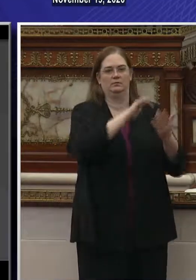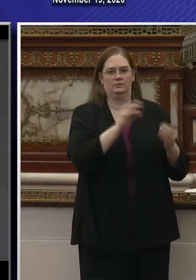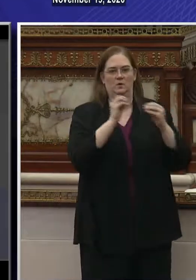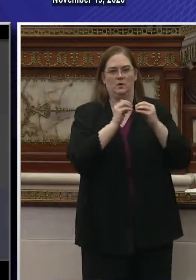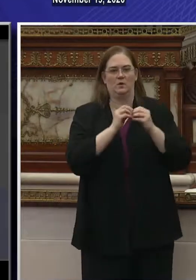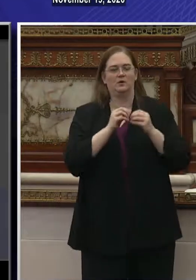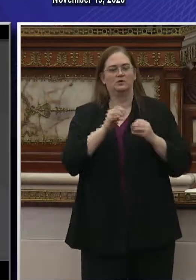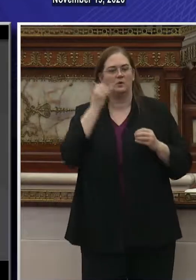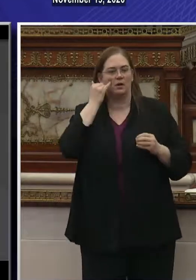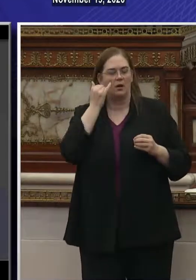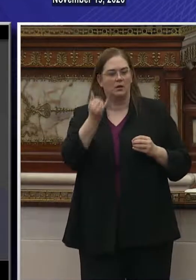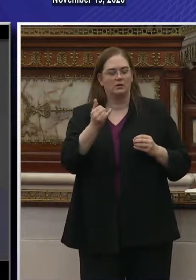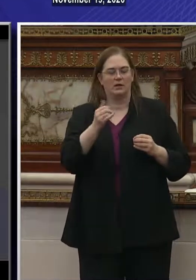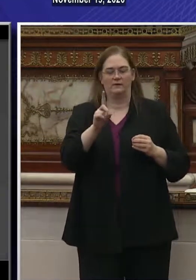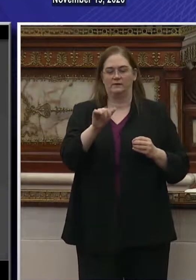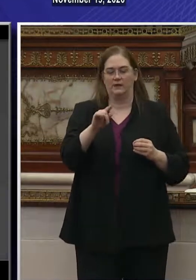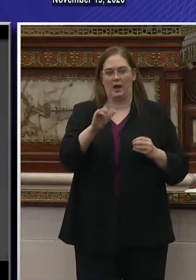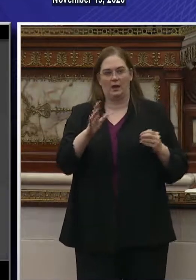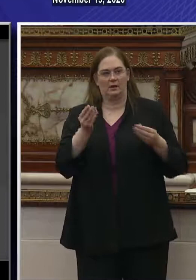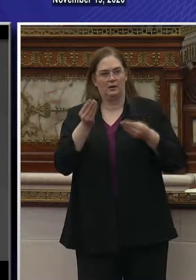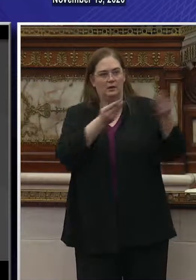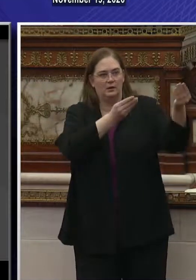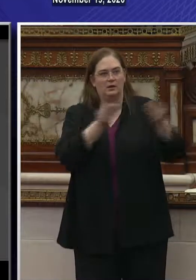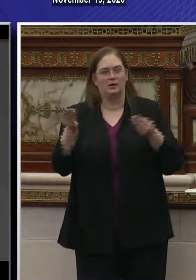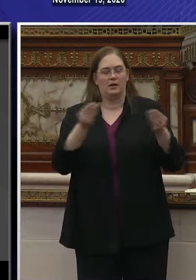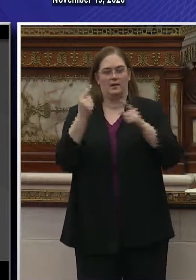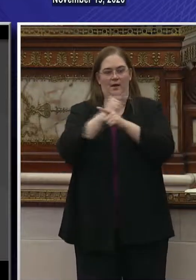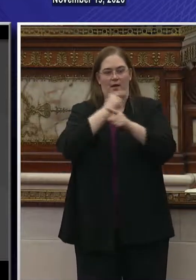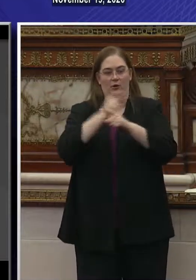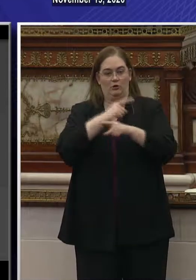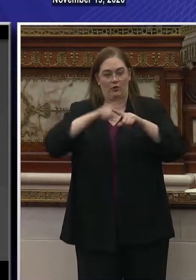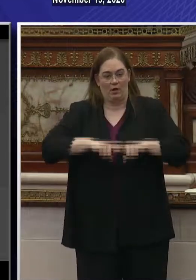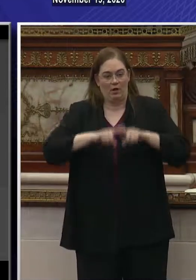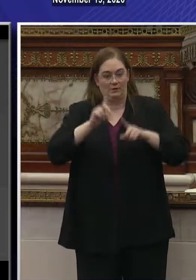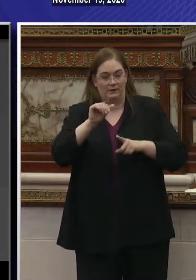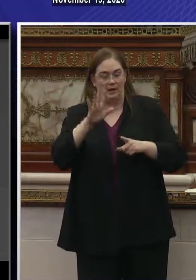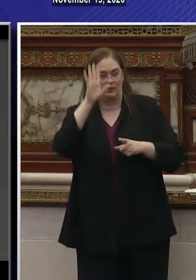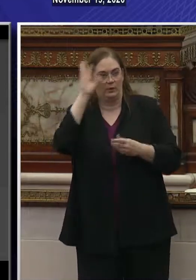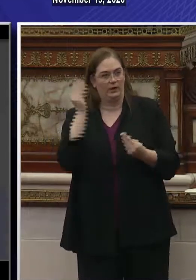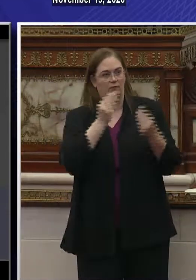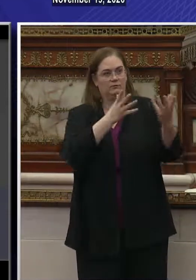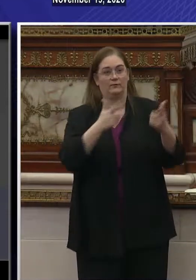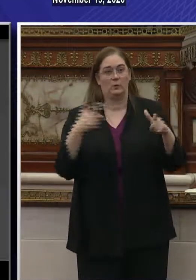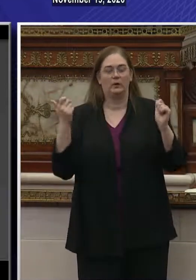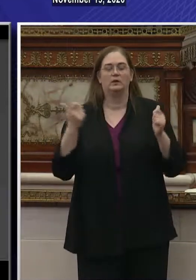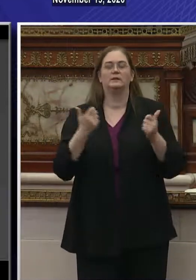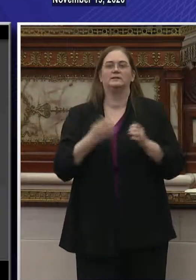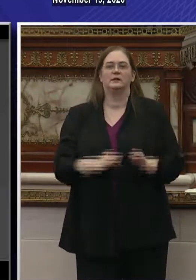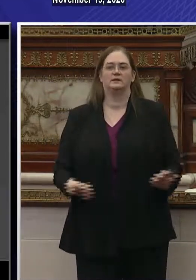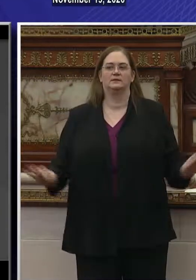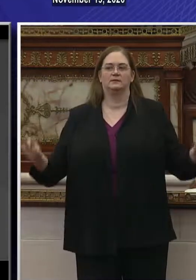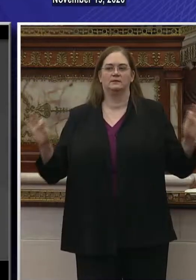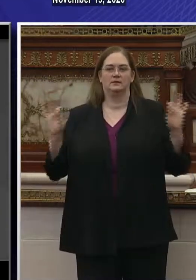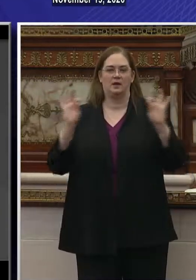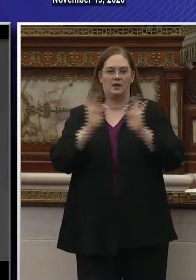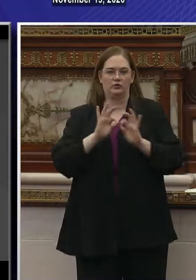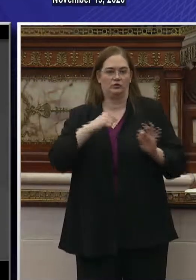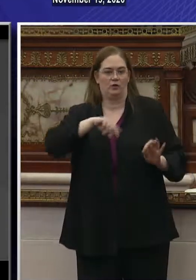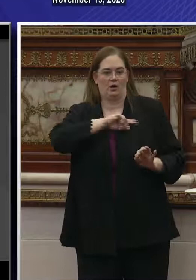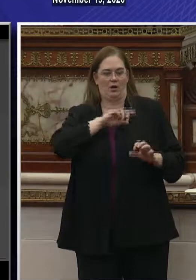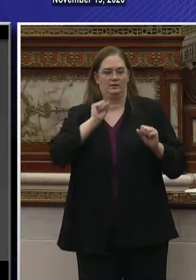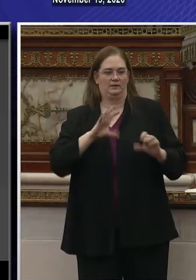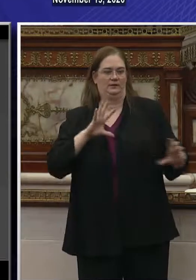the data connectivity and having the accurate, reliable data that we can turn around quickly is essential to us